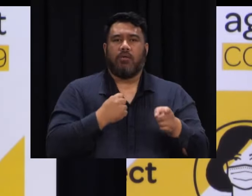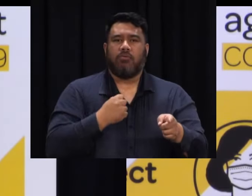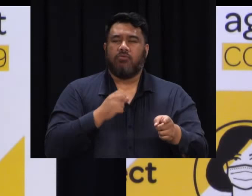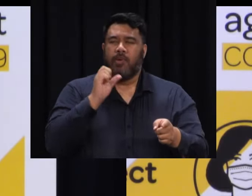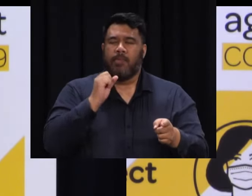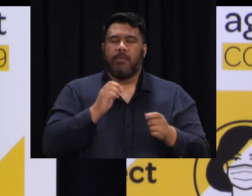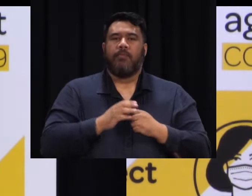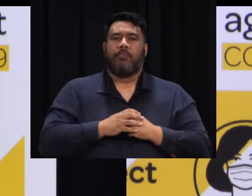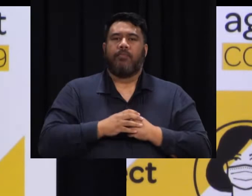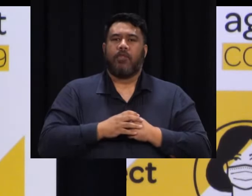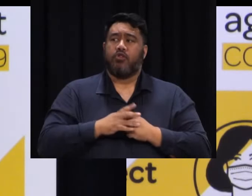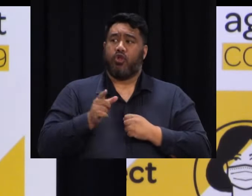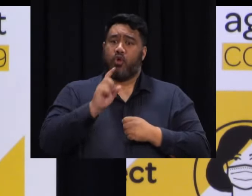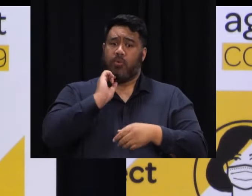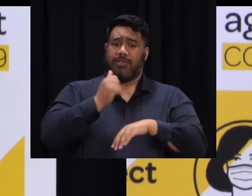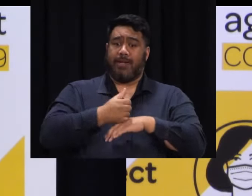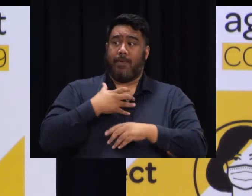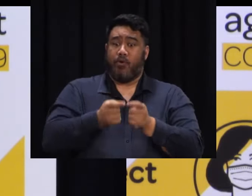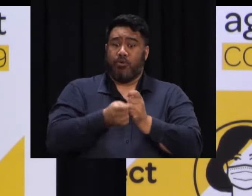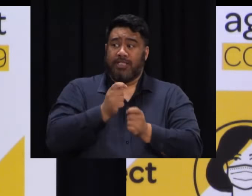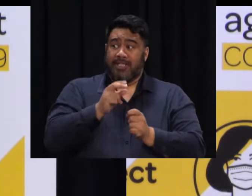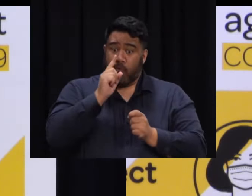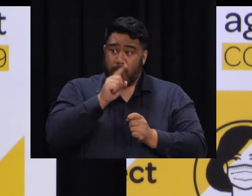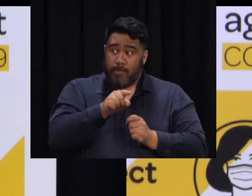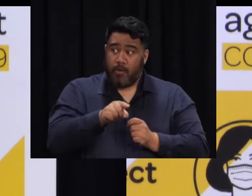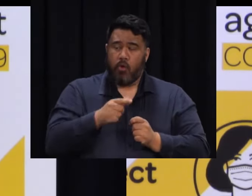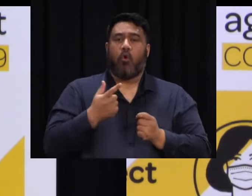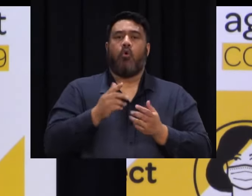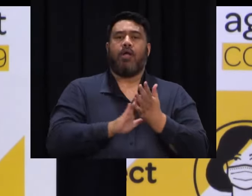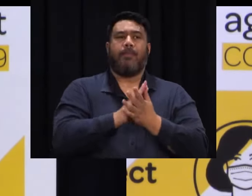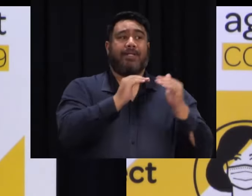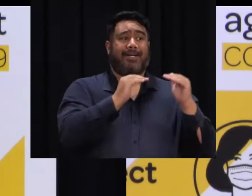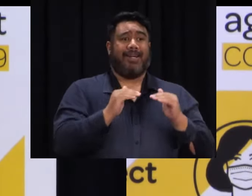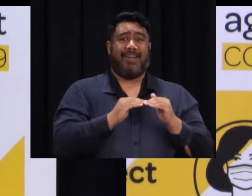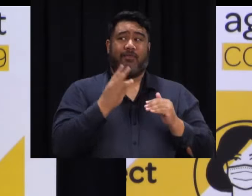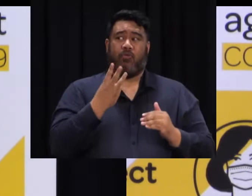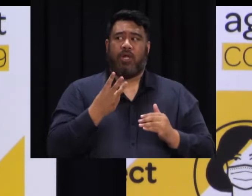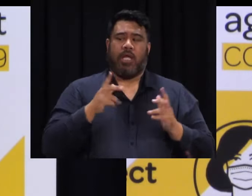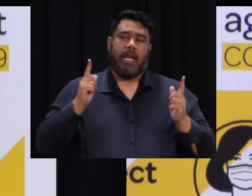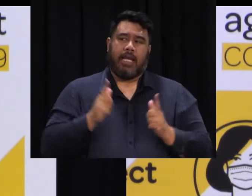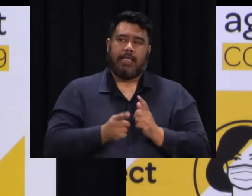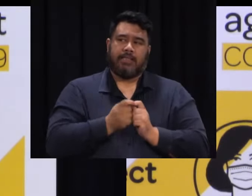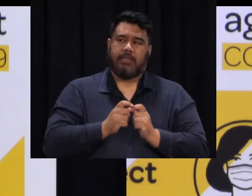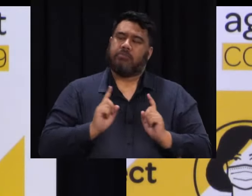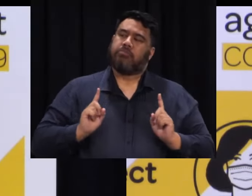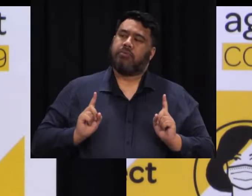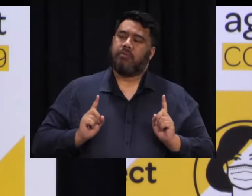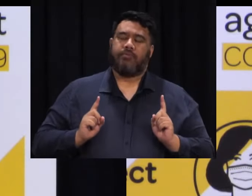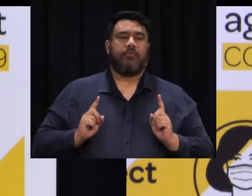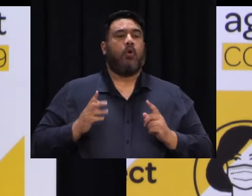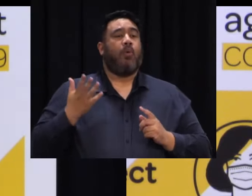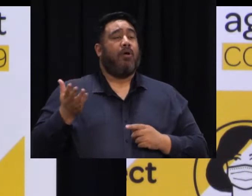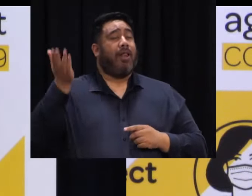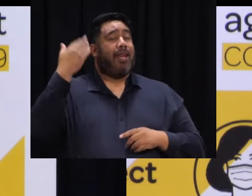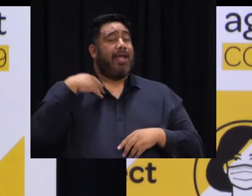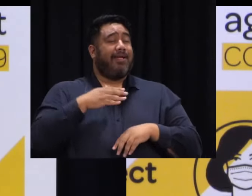of people needing to cross that border, or will there be less of it this time? Yeah, so we've got, the difference being, of course, last